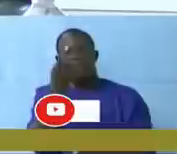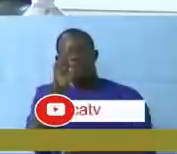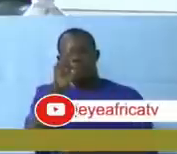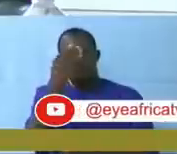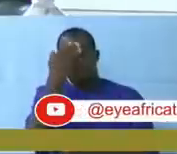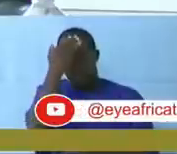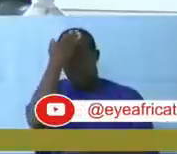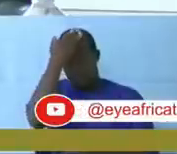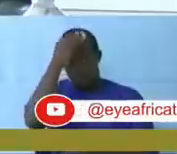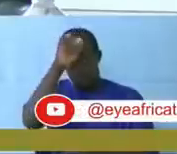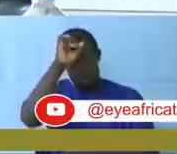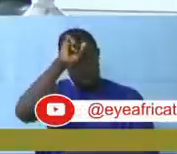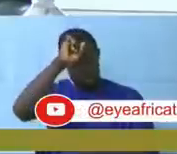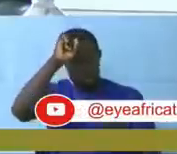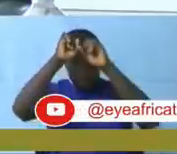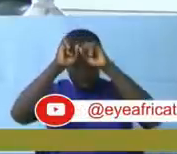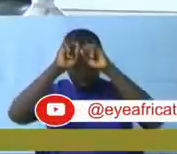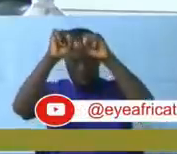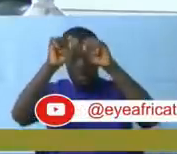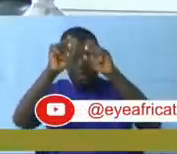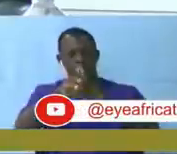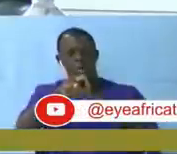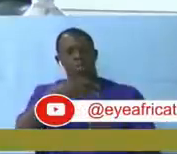republic allowing